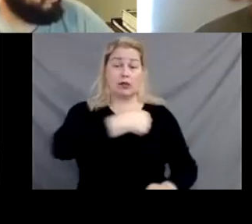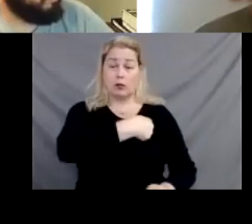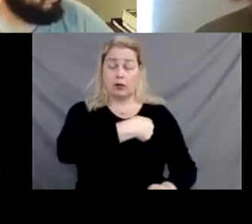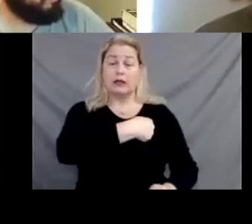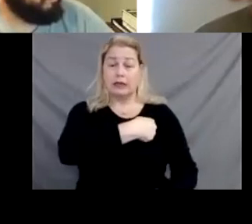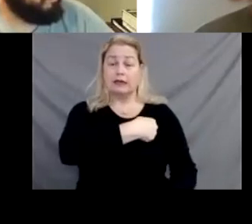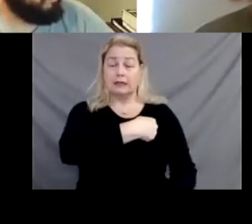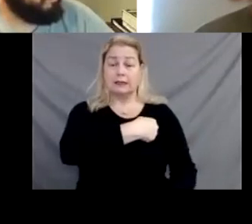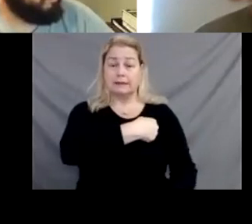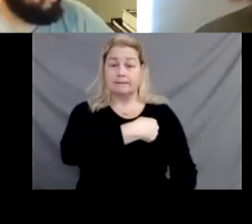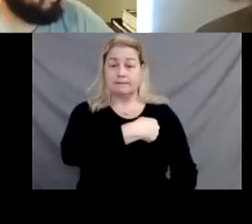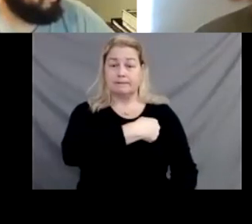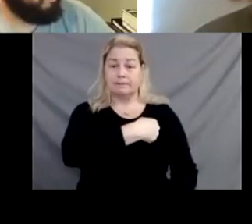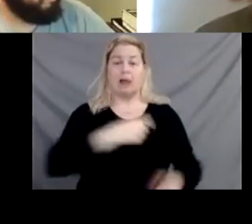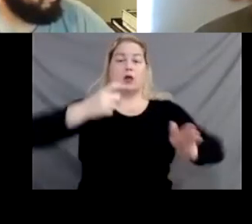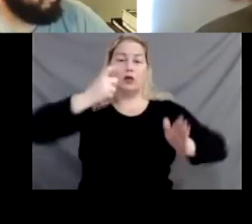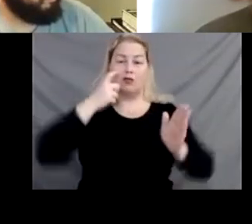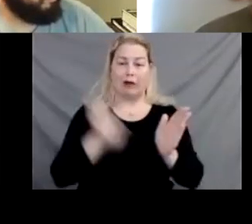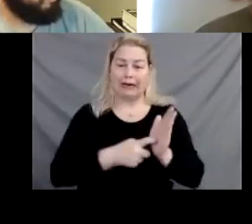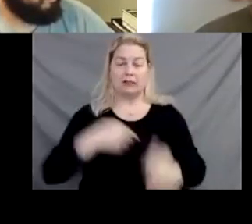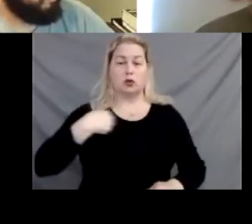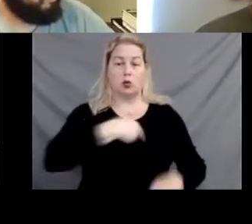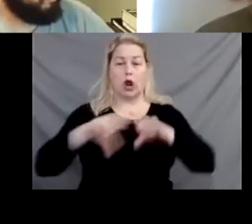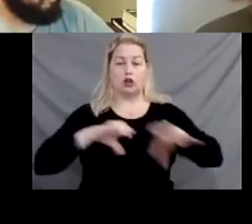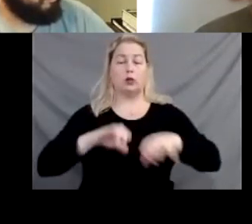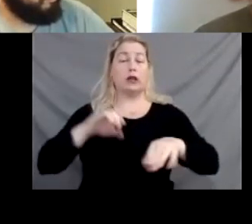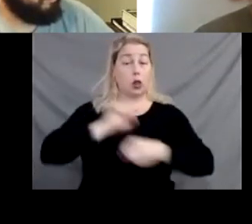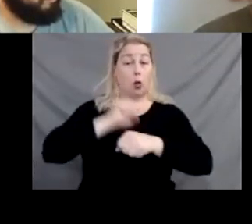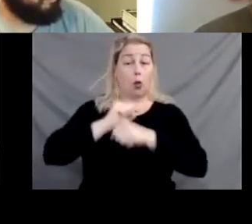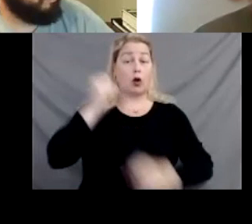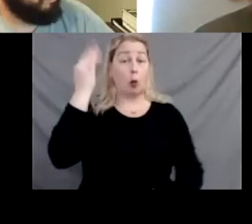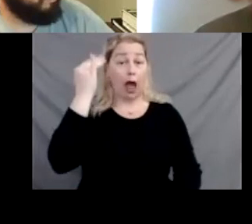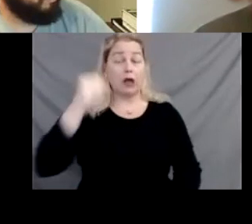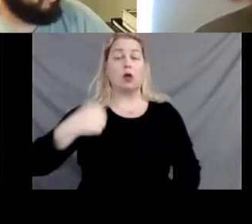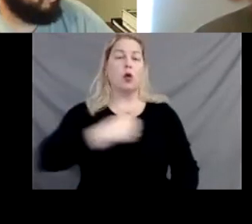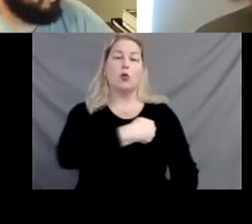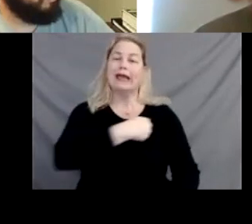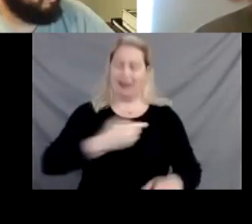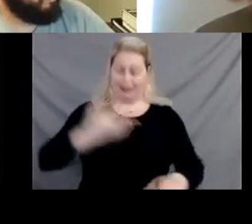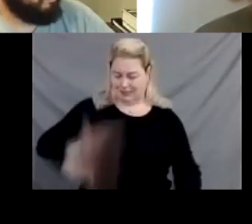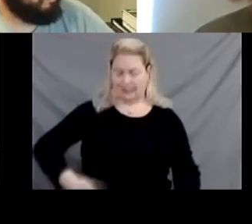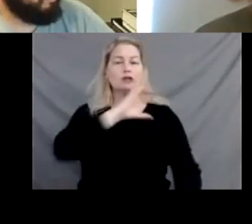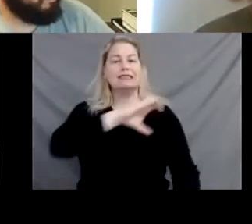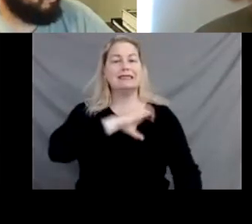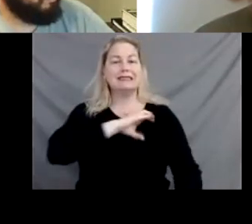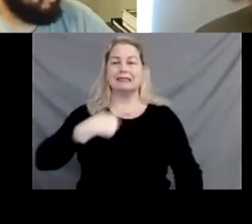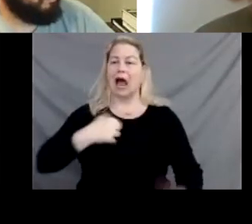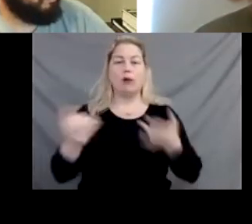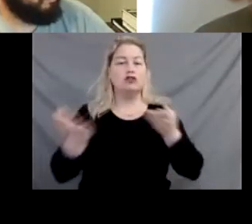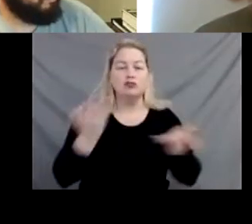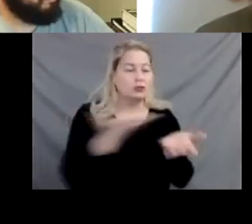we recognize we're doing it because we're citizens who want to serve other citizens.